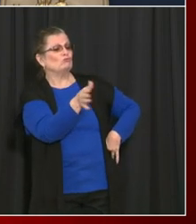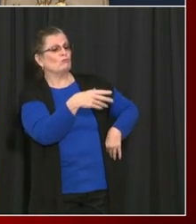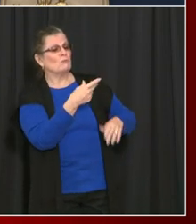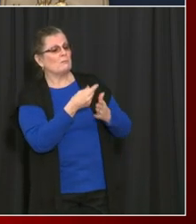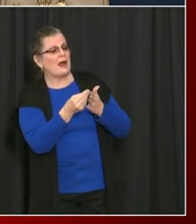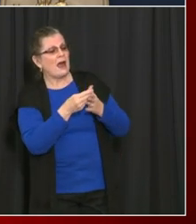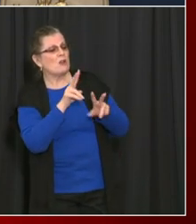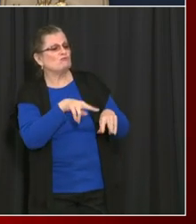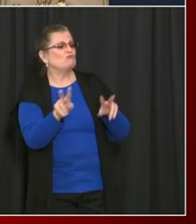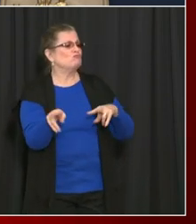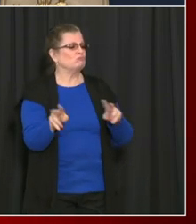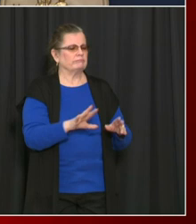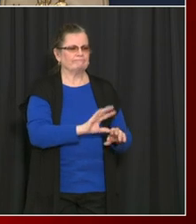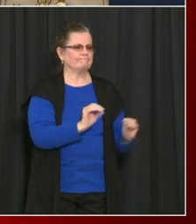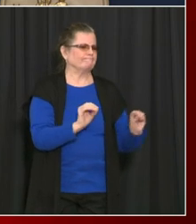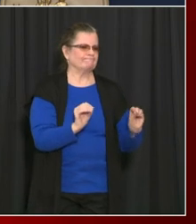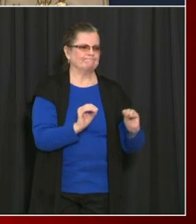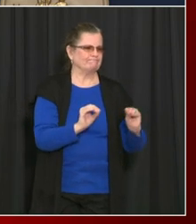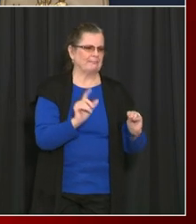establishment.